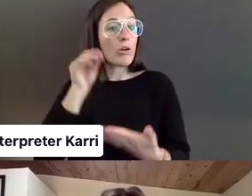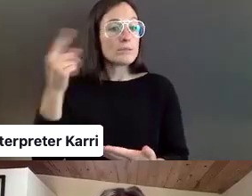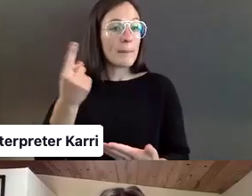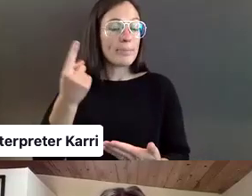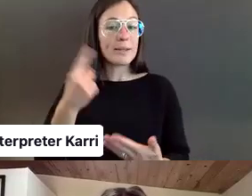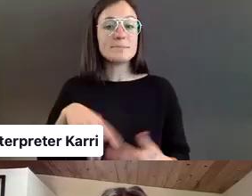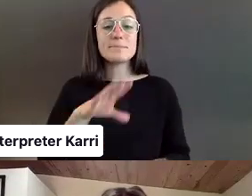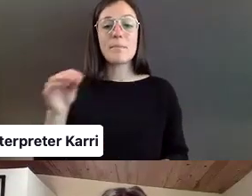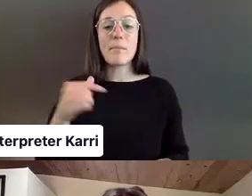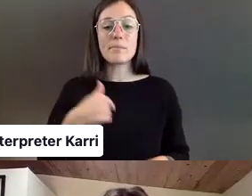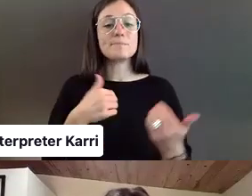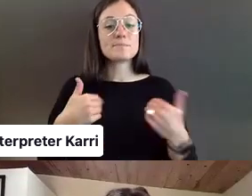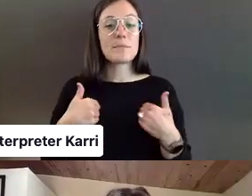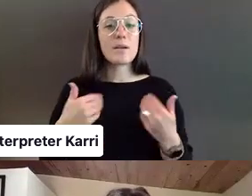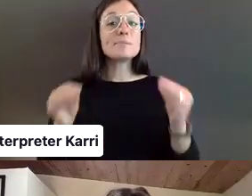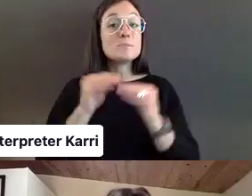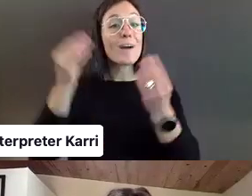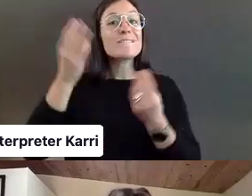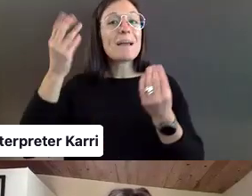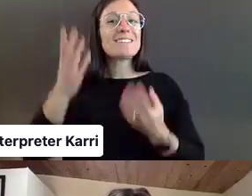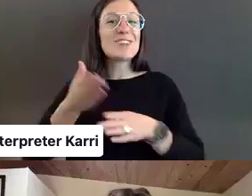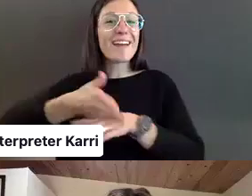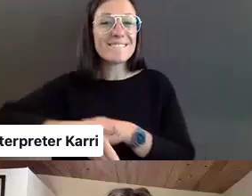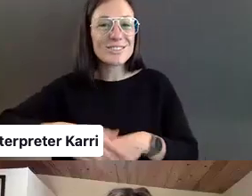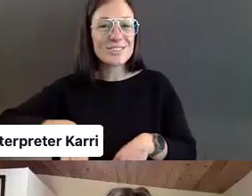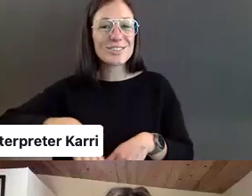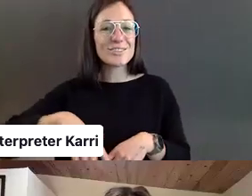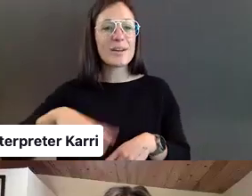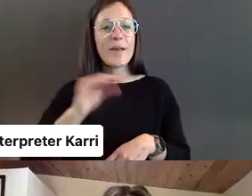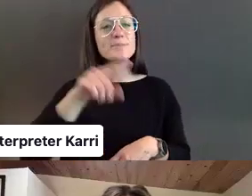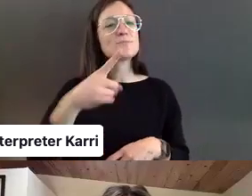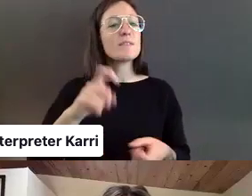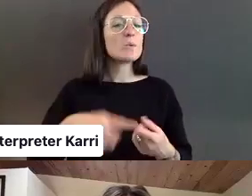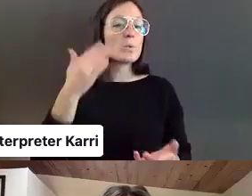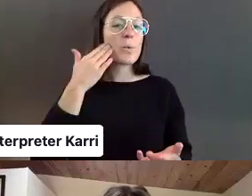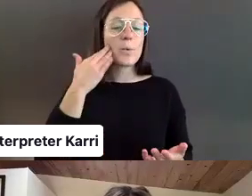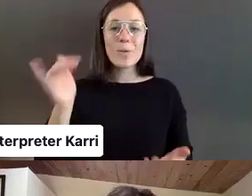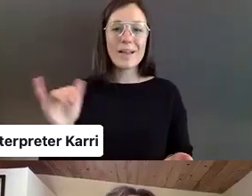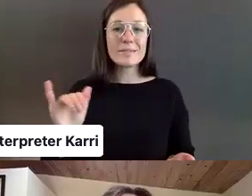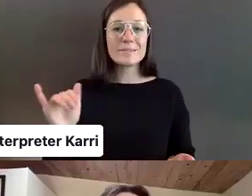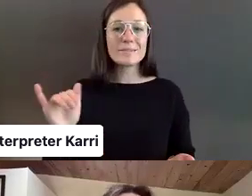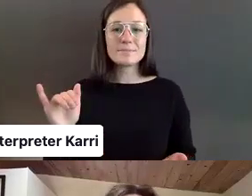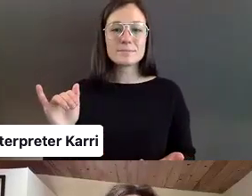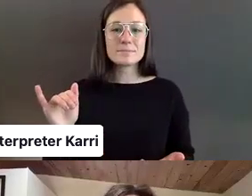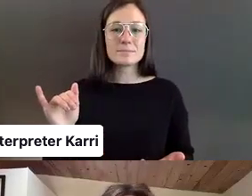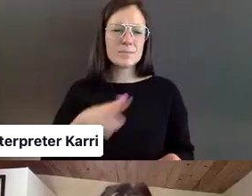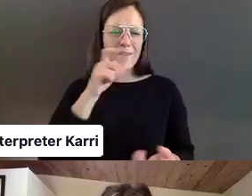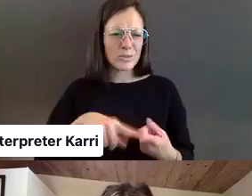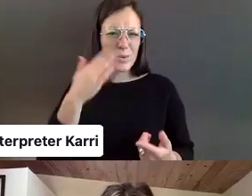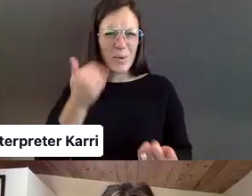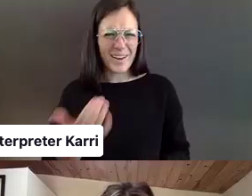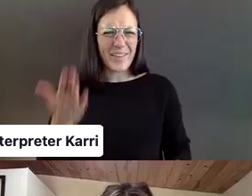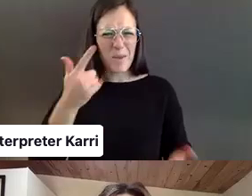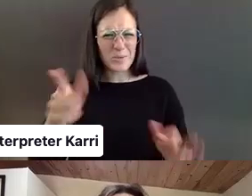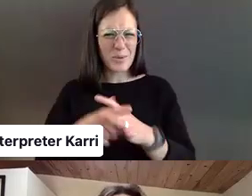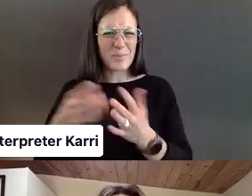and I have more information moving forwards. And I think all you have to know, like, is, well, you don't even have to know while you're there, like whether